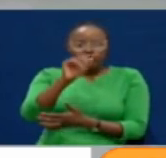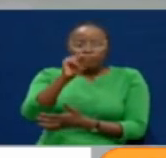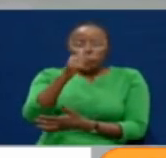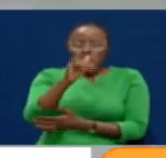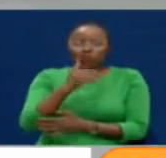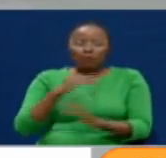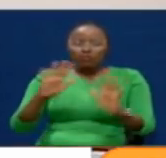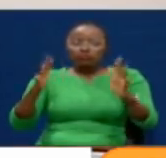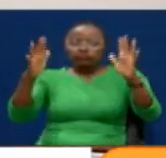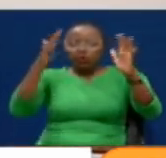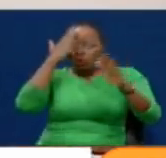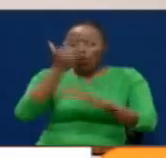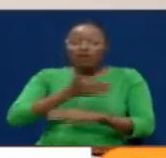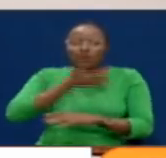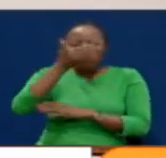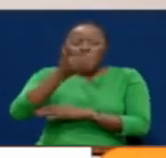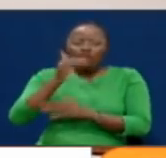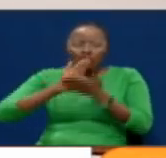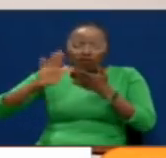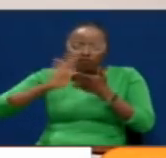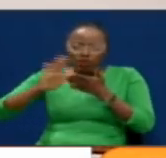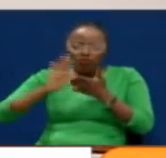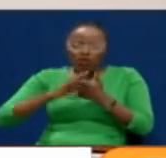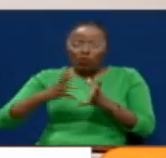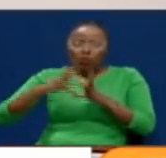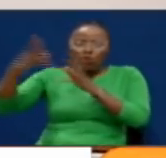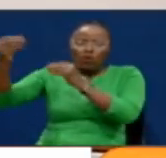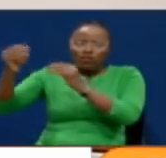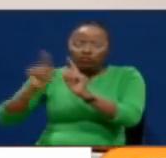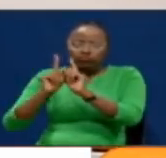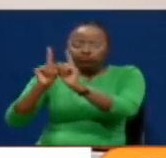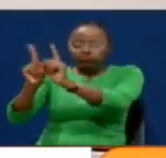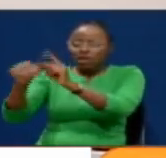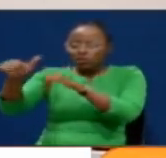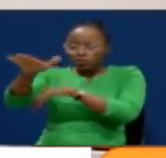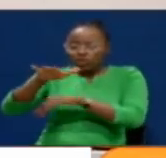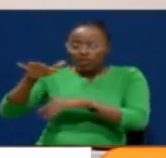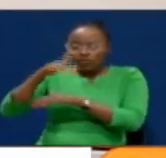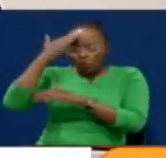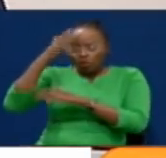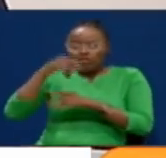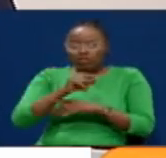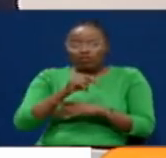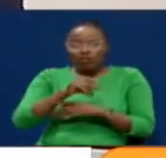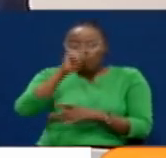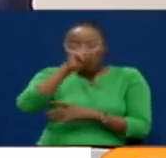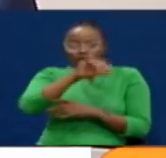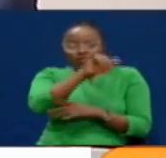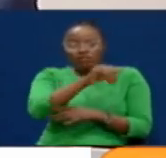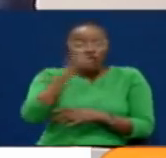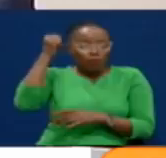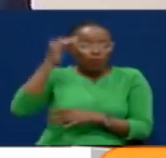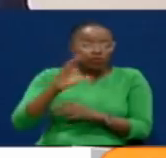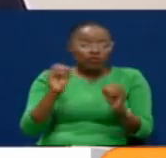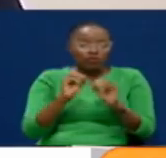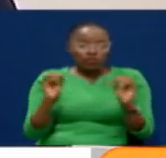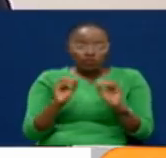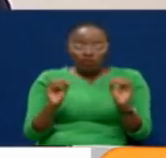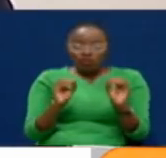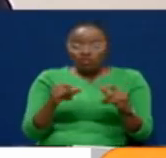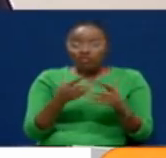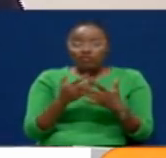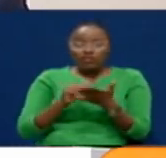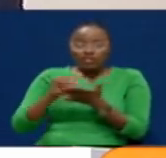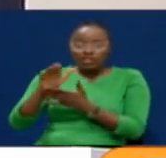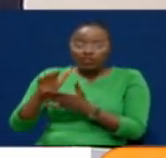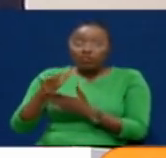him. He responded so swiftly. We went with him to the ground. You know, he left the office. He doesn't have to. He's not a politician. He's a technocrat. He'd have sent engineers.